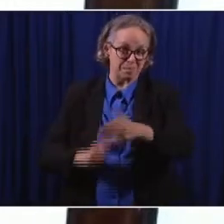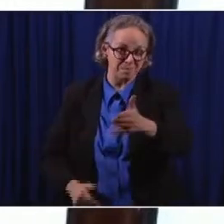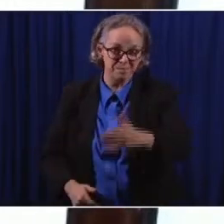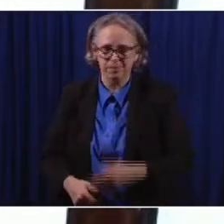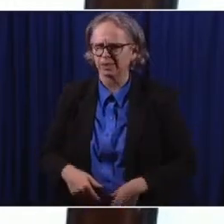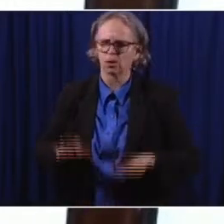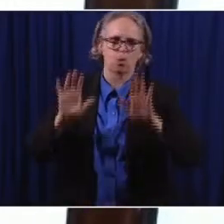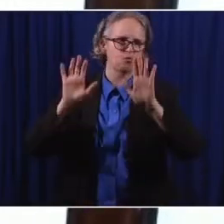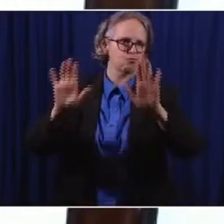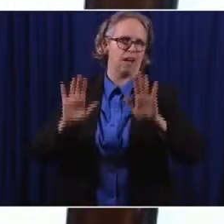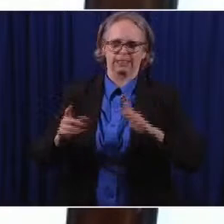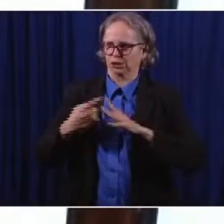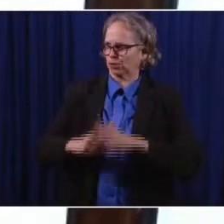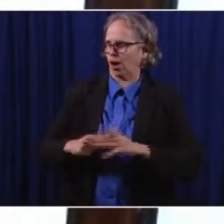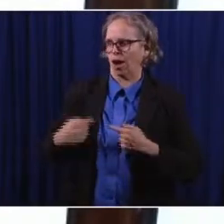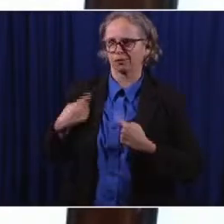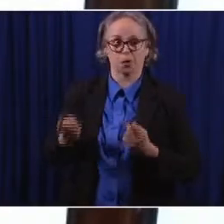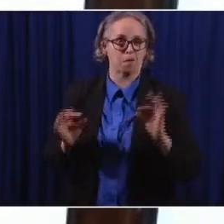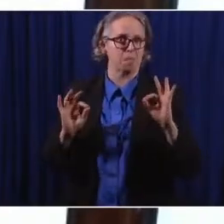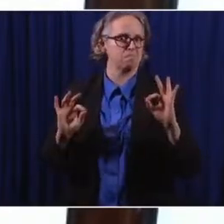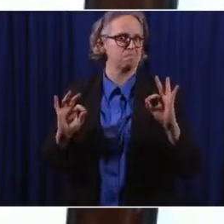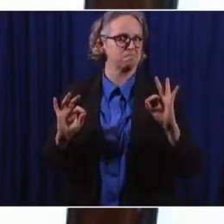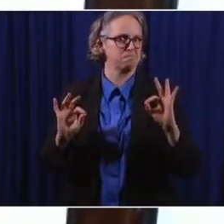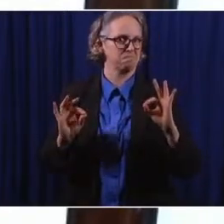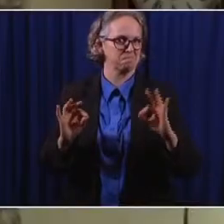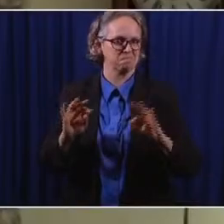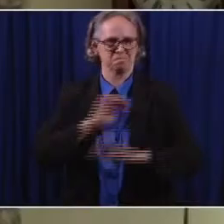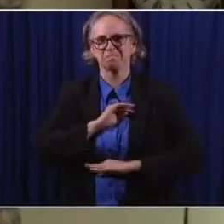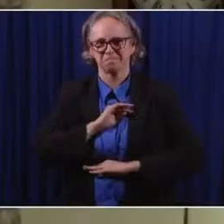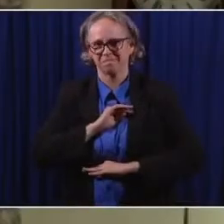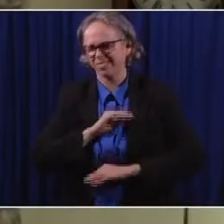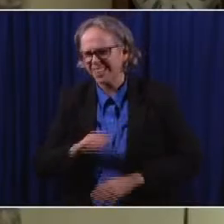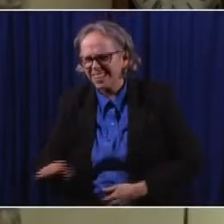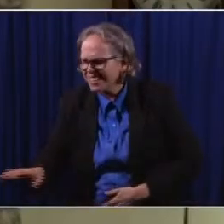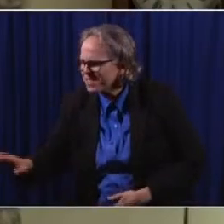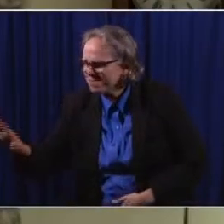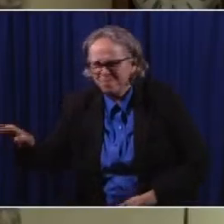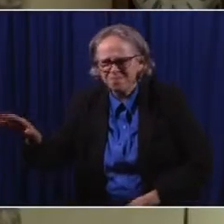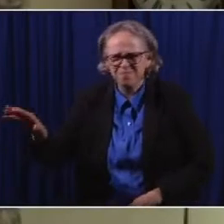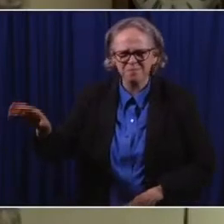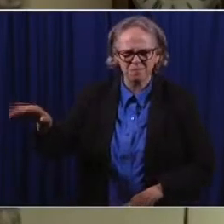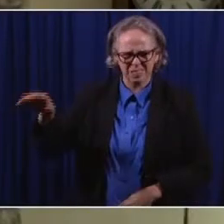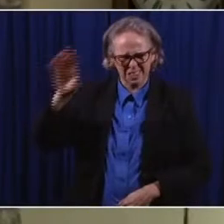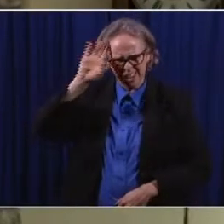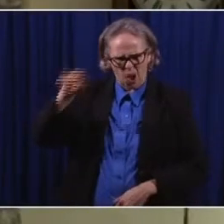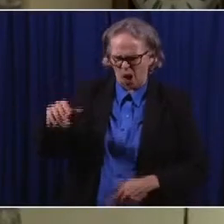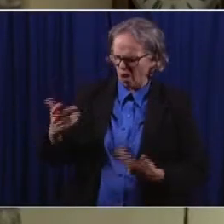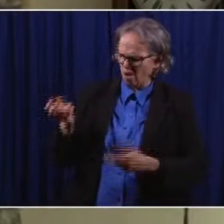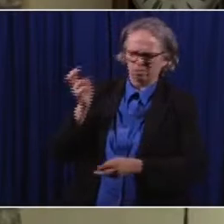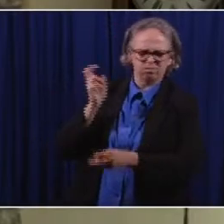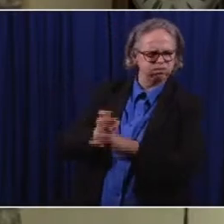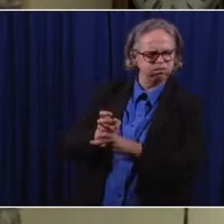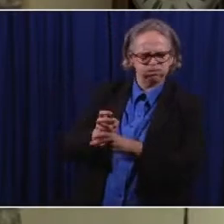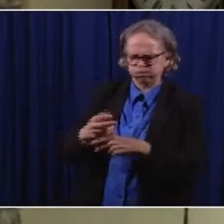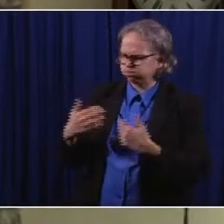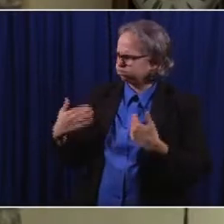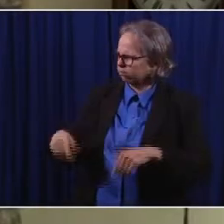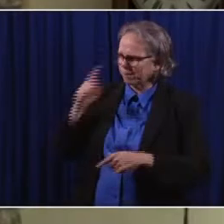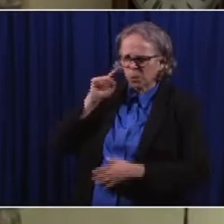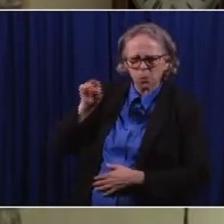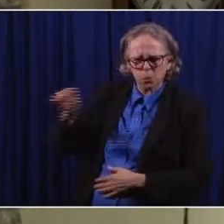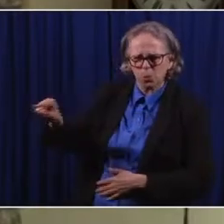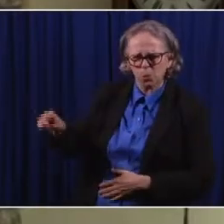far. So I know this has been a difficult time. Your instructors, how are they doing?